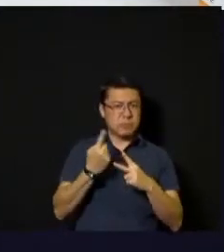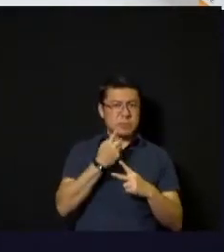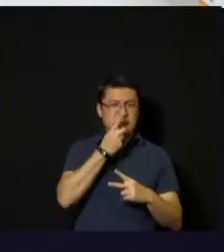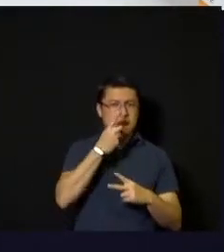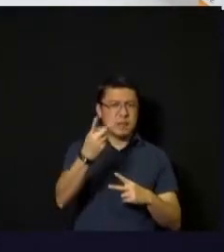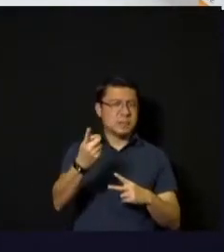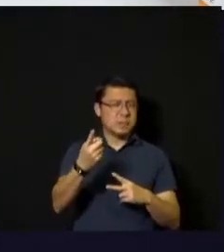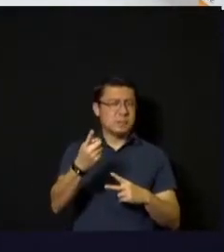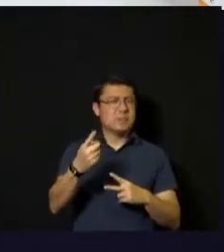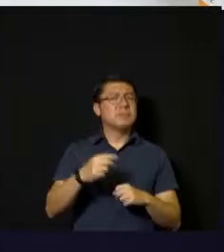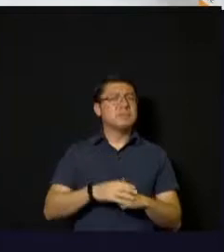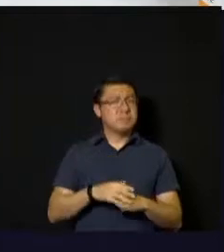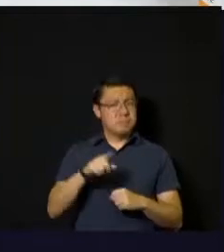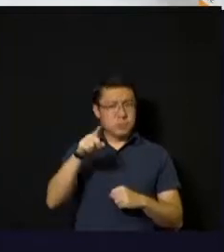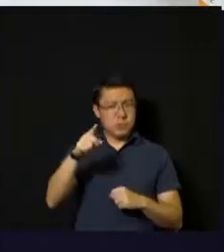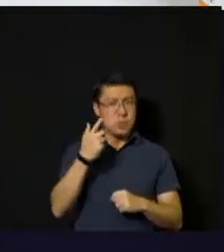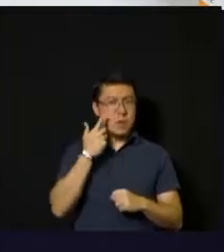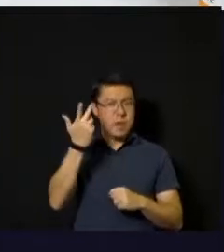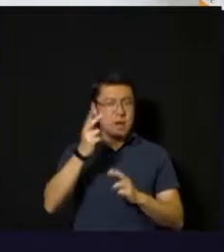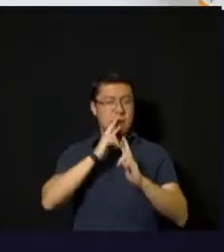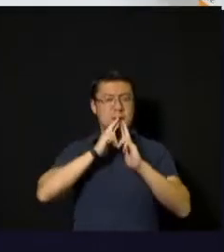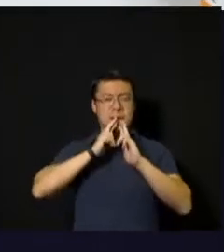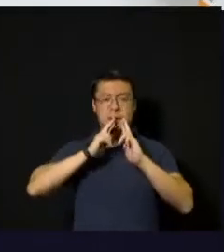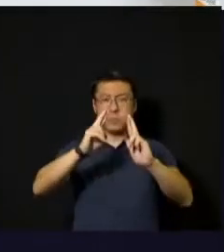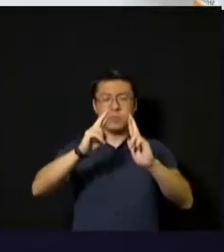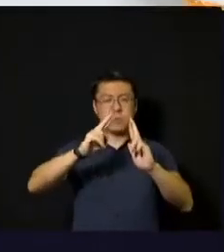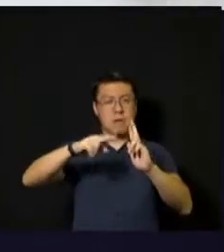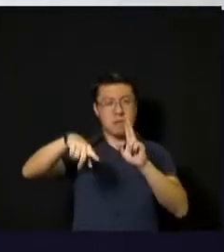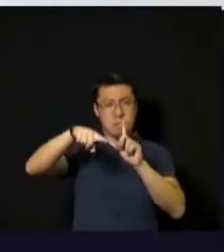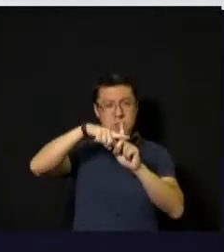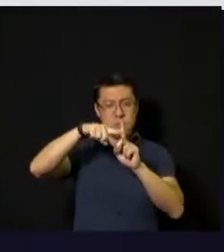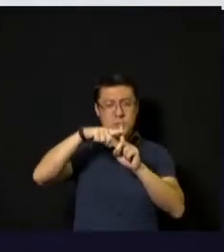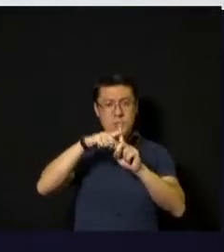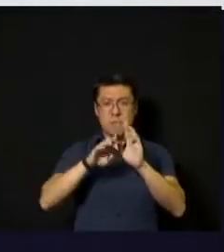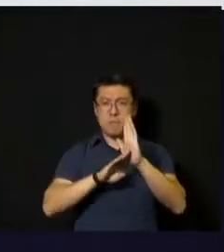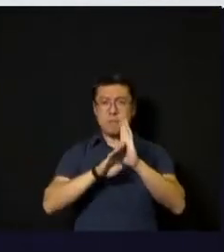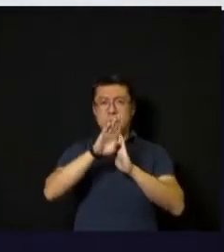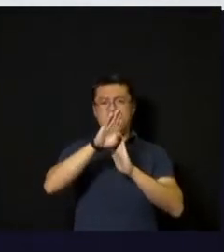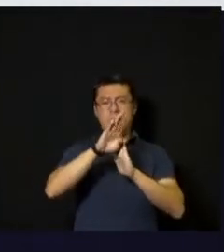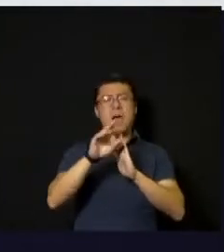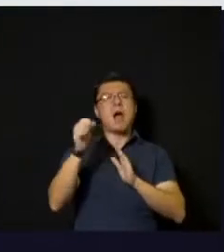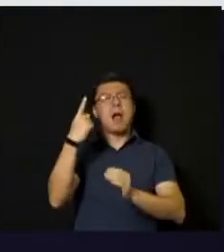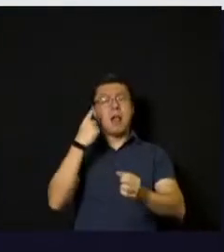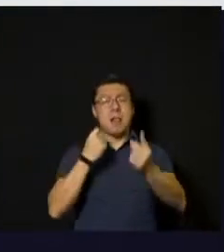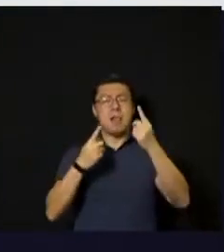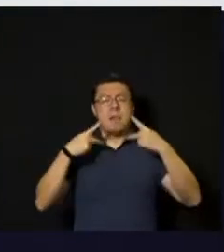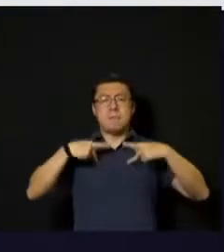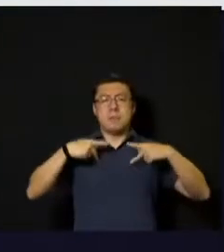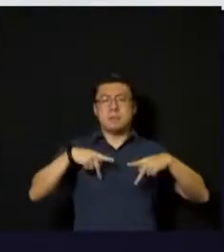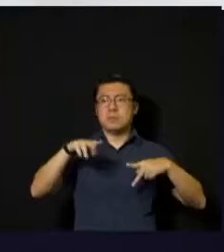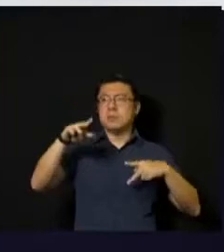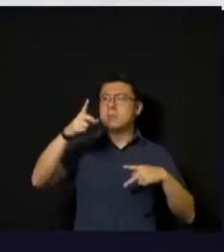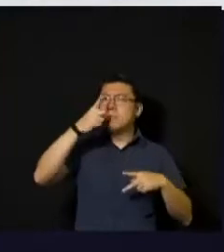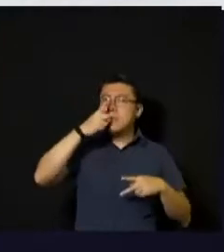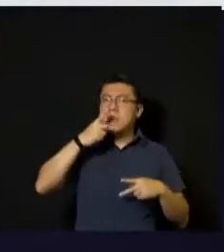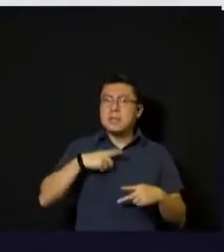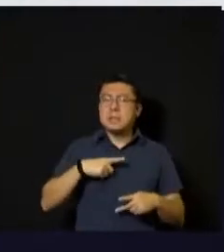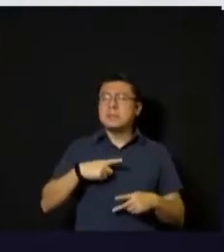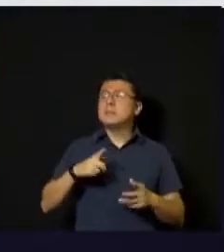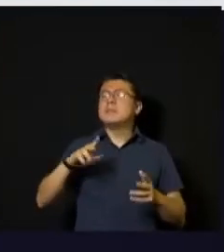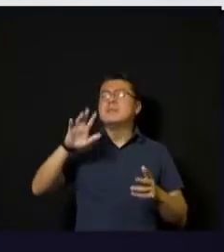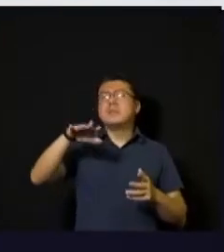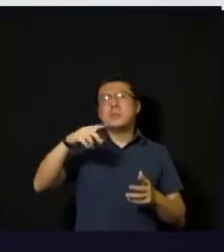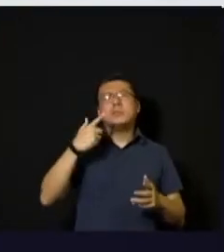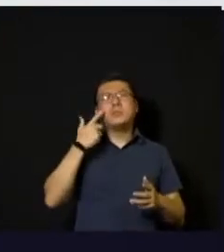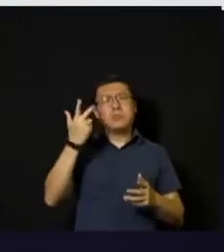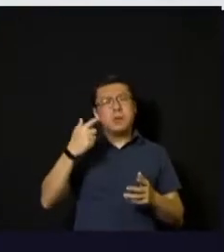is, how can you have the results? Because there are people that say, but Catherine, I want